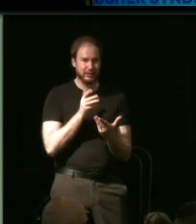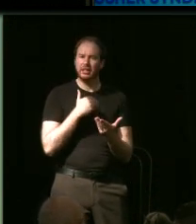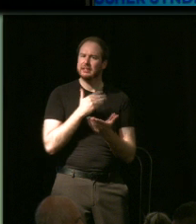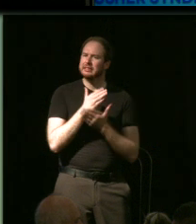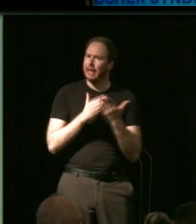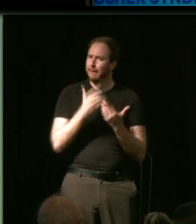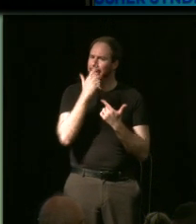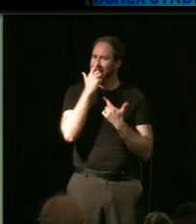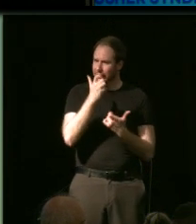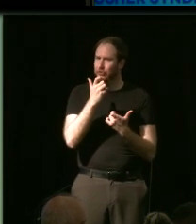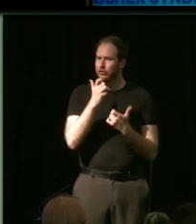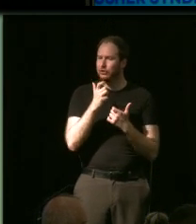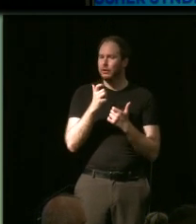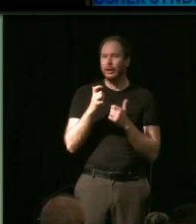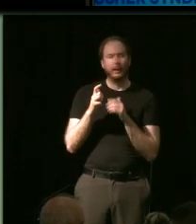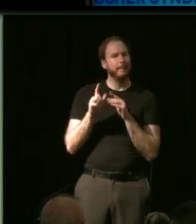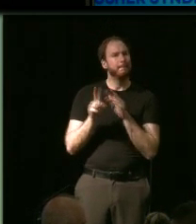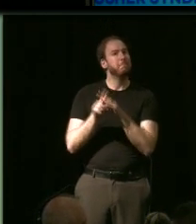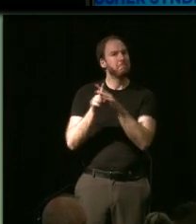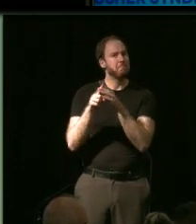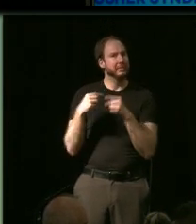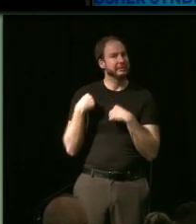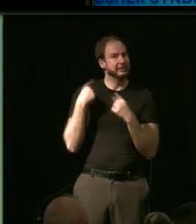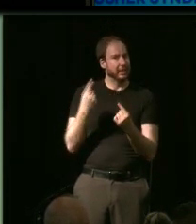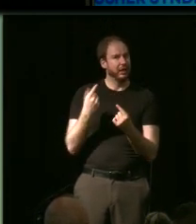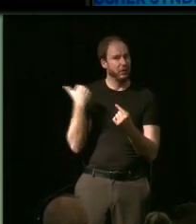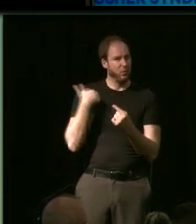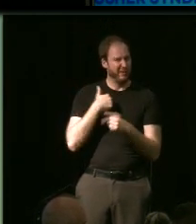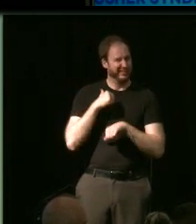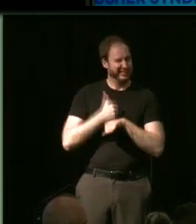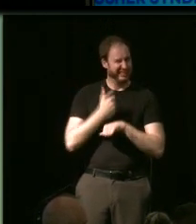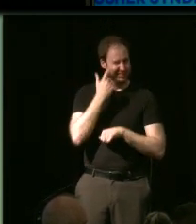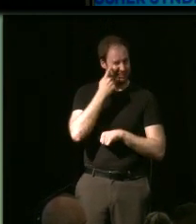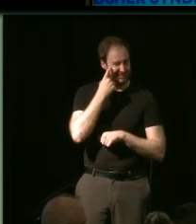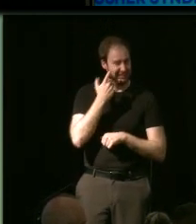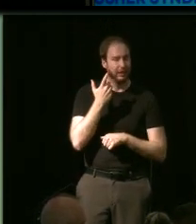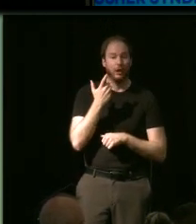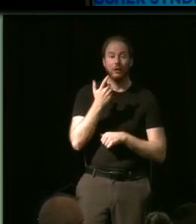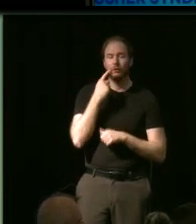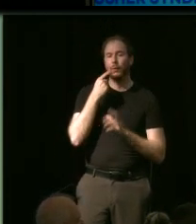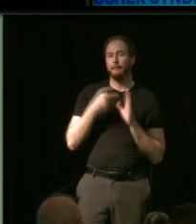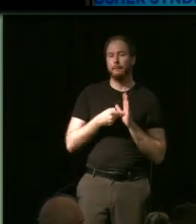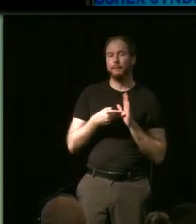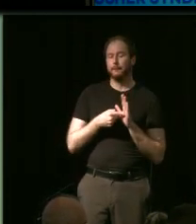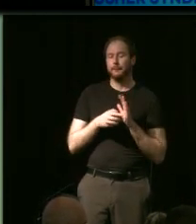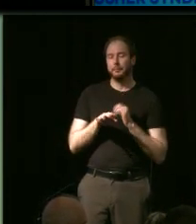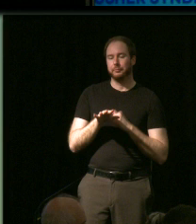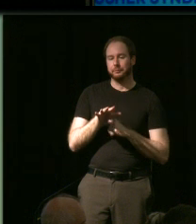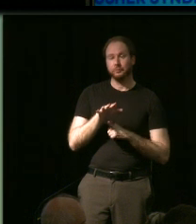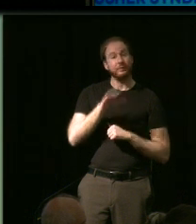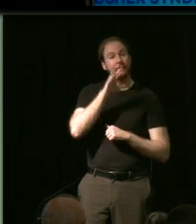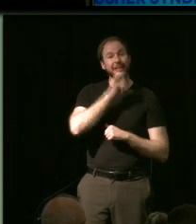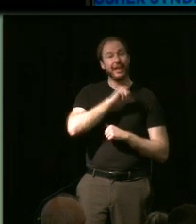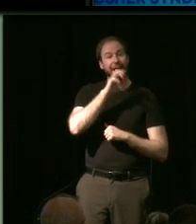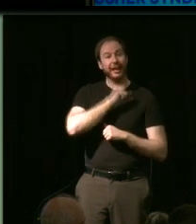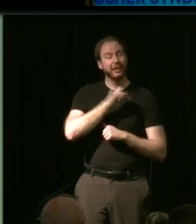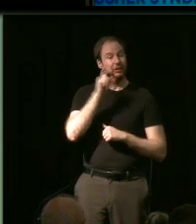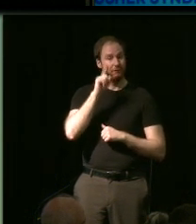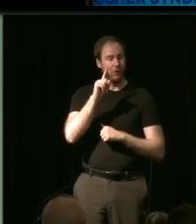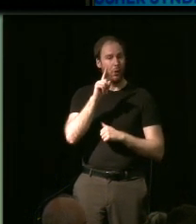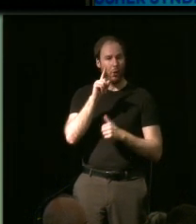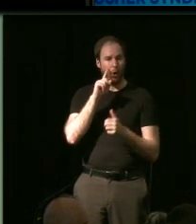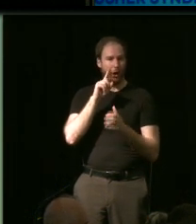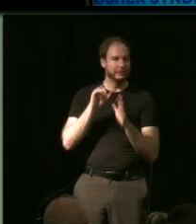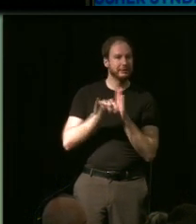interesting things that have come out of this so far. One of this is the age of